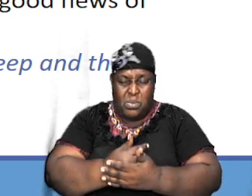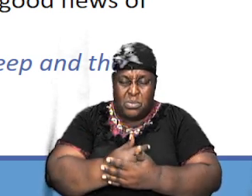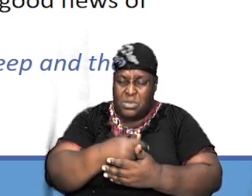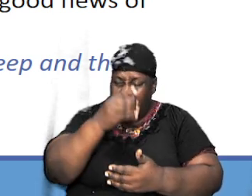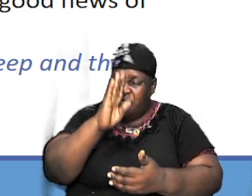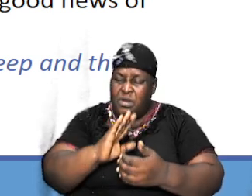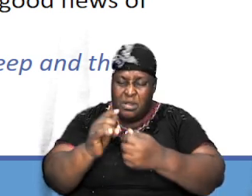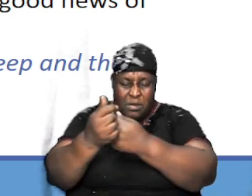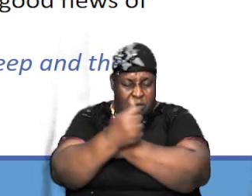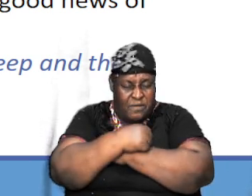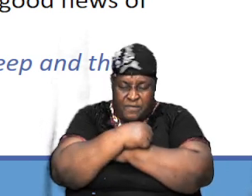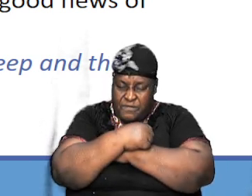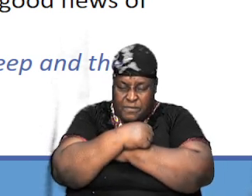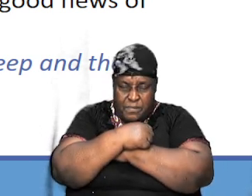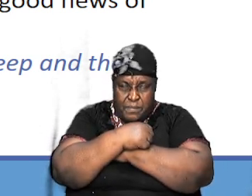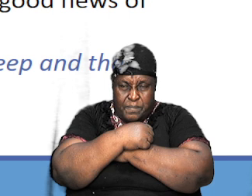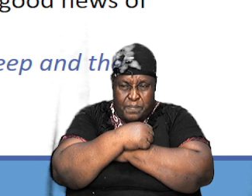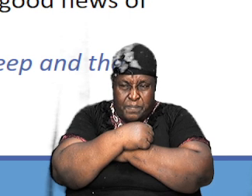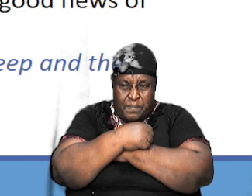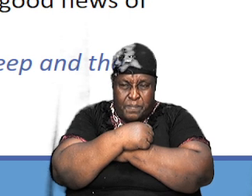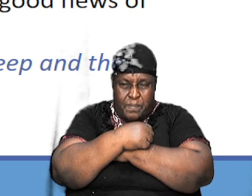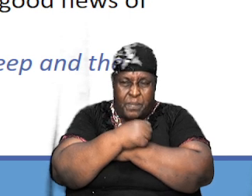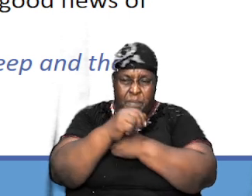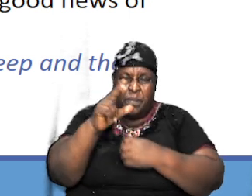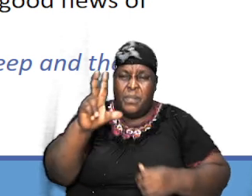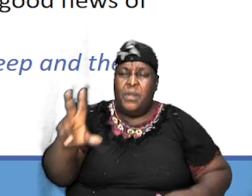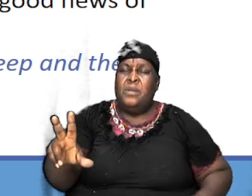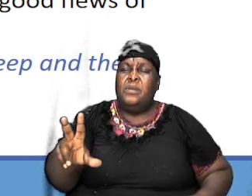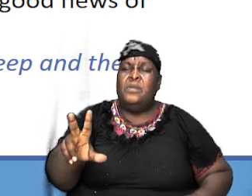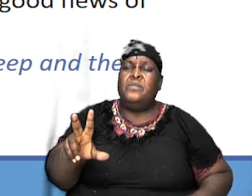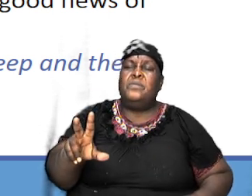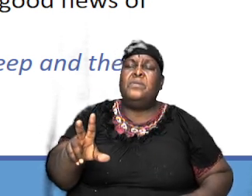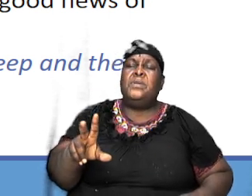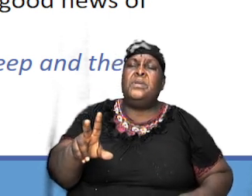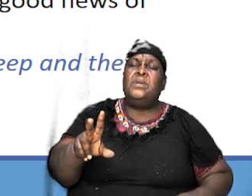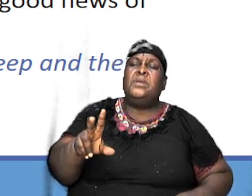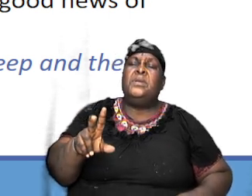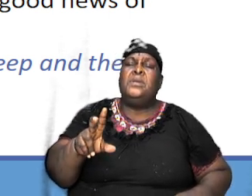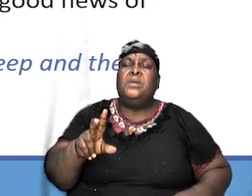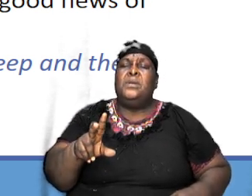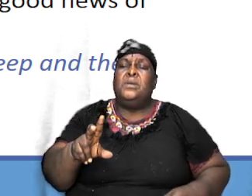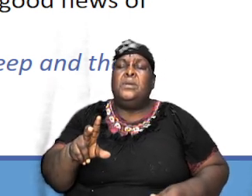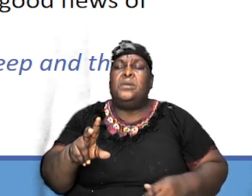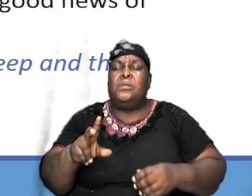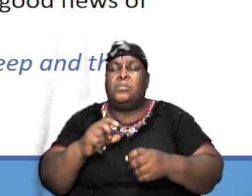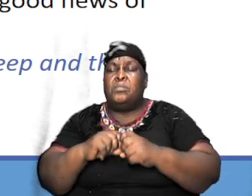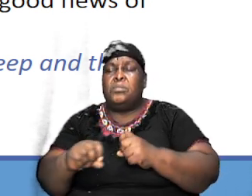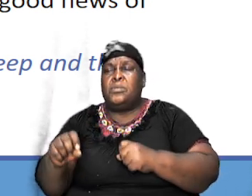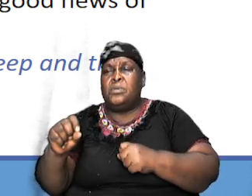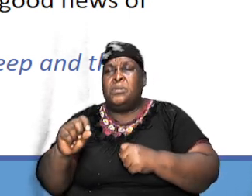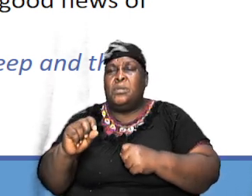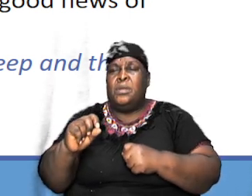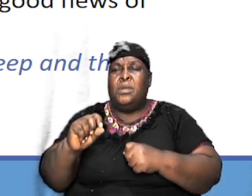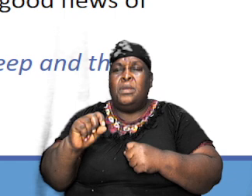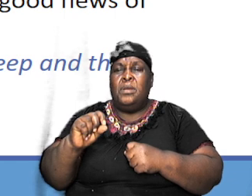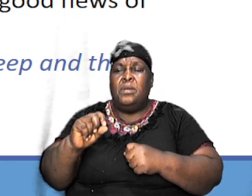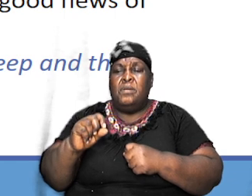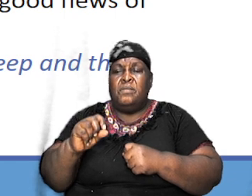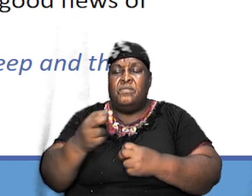love. There are three parables of restoration. We spoke about these already. The lost son, the lost